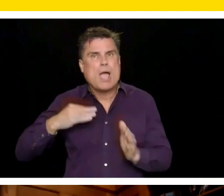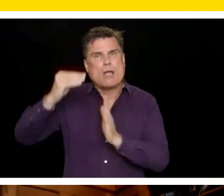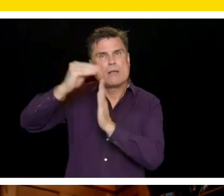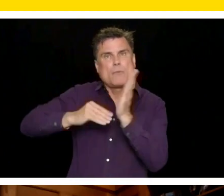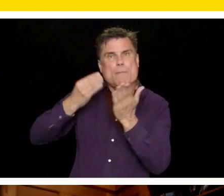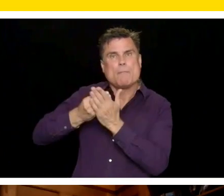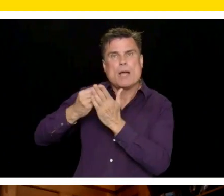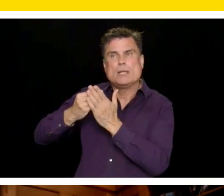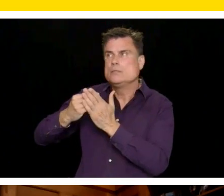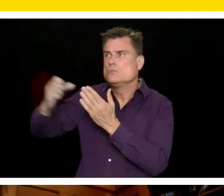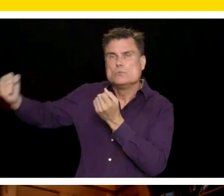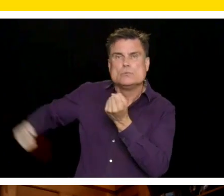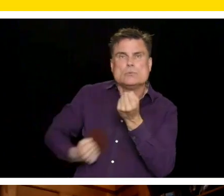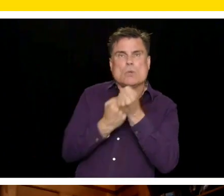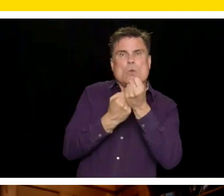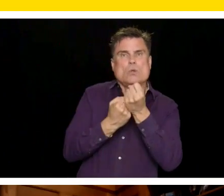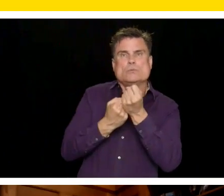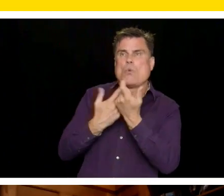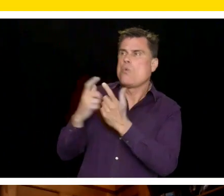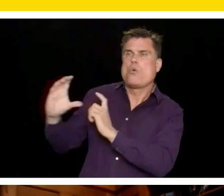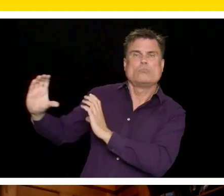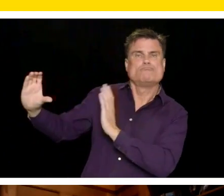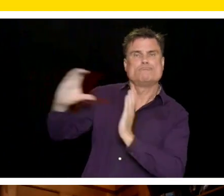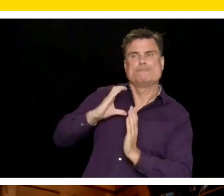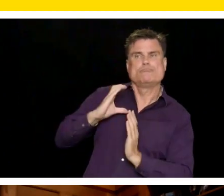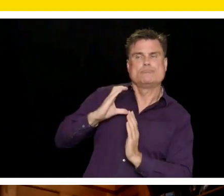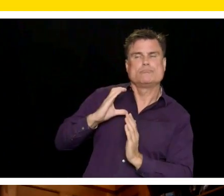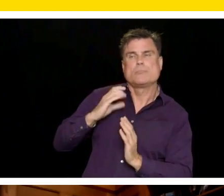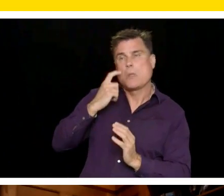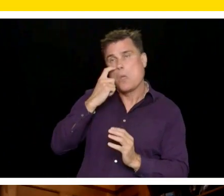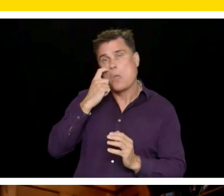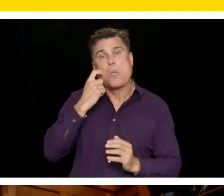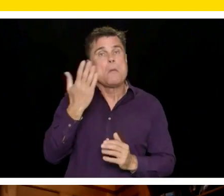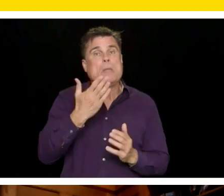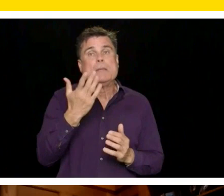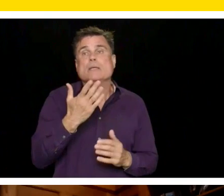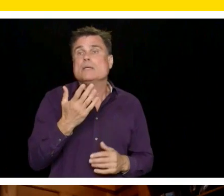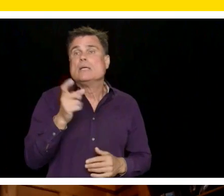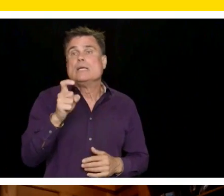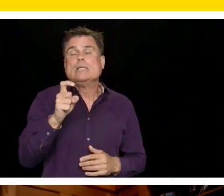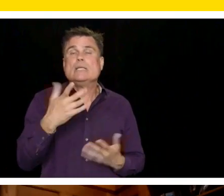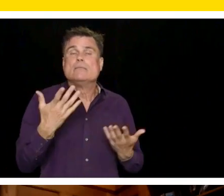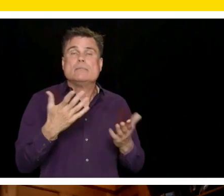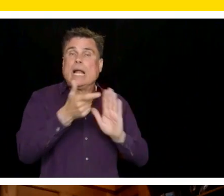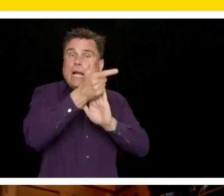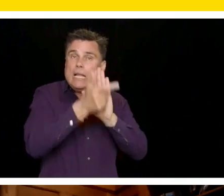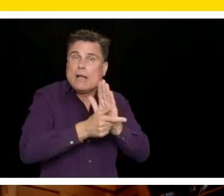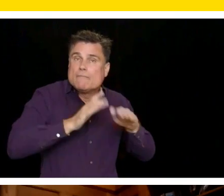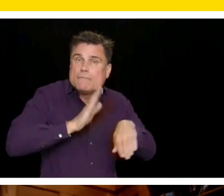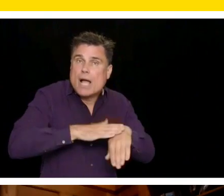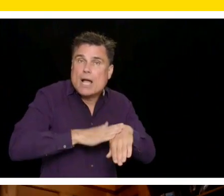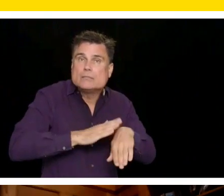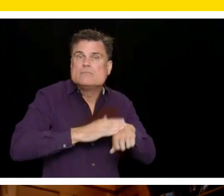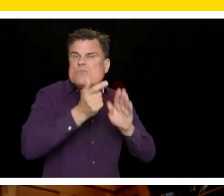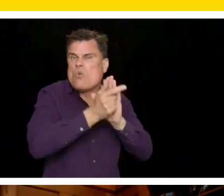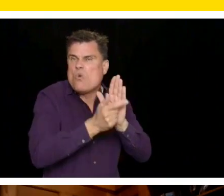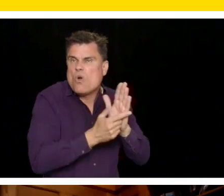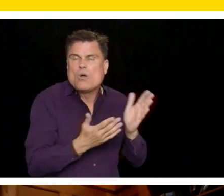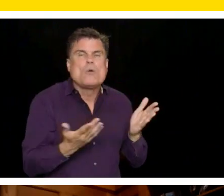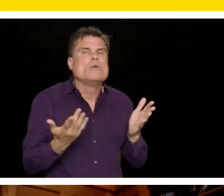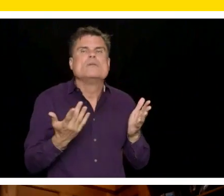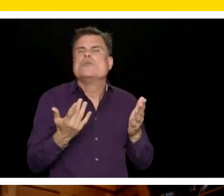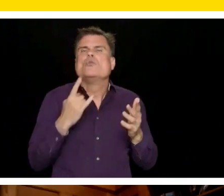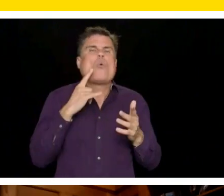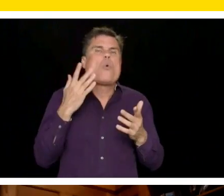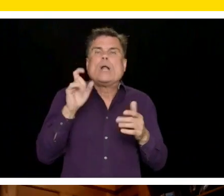or get legal advice about how to start a business or financial supports. All of those are available and more through our Small Business